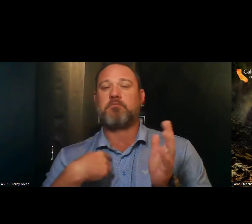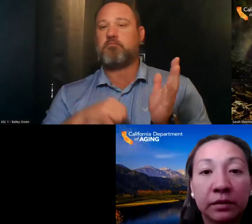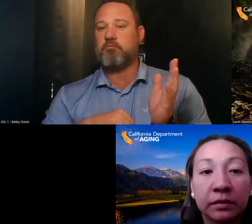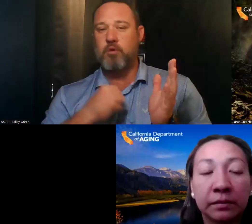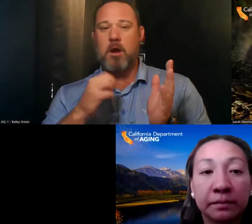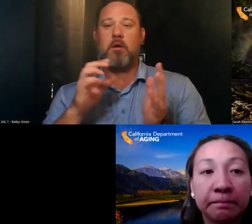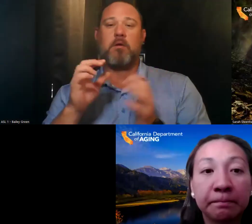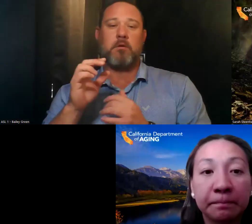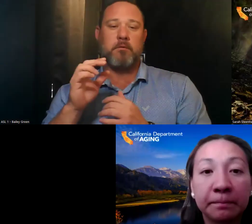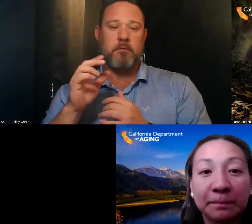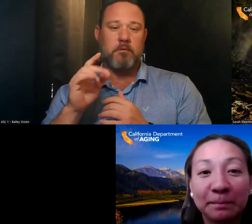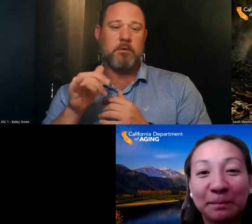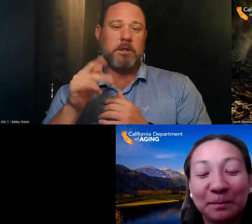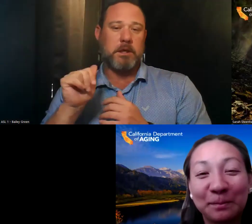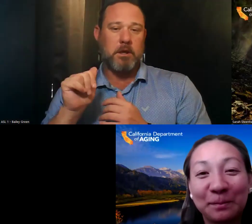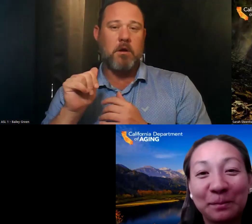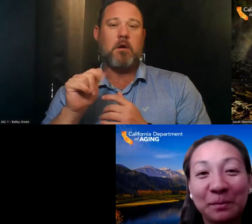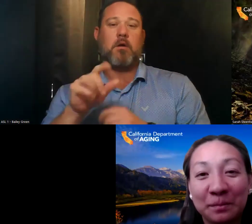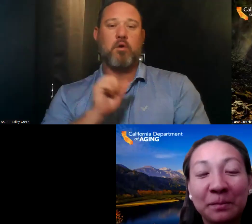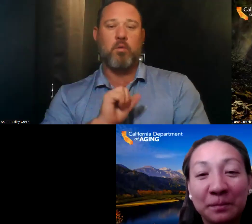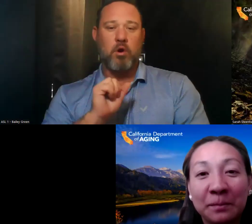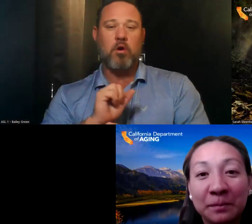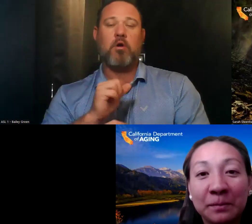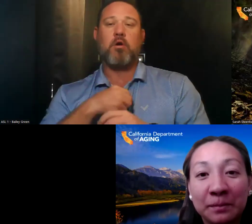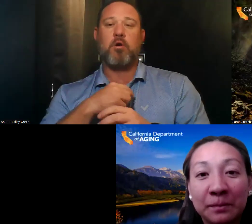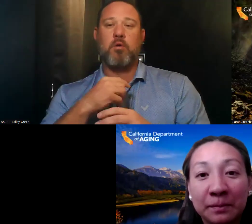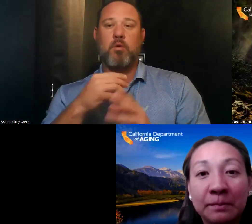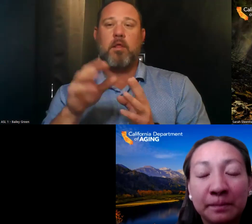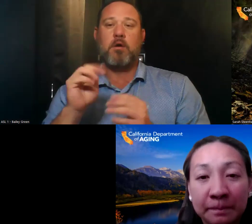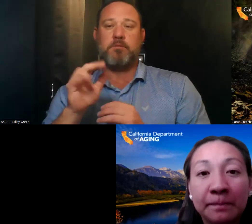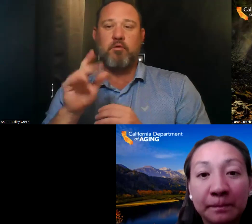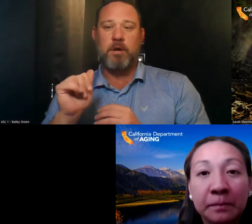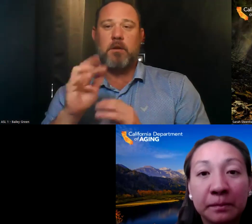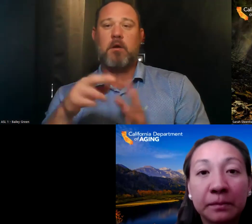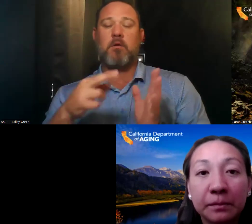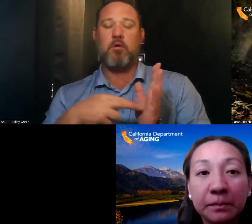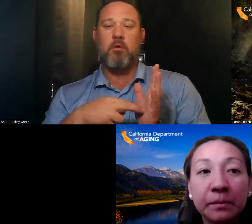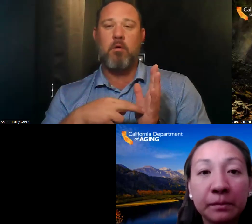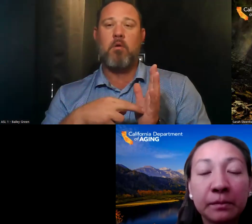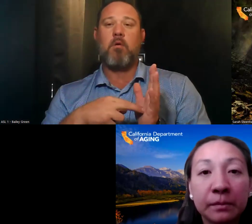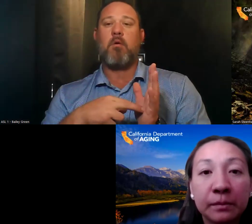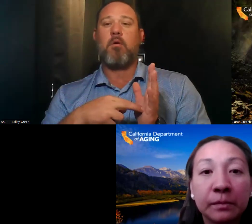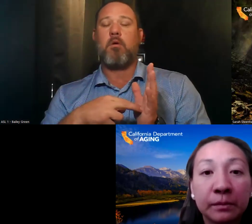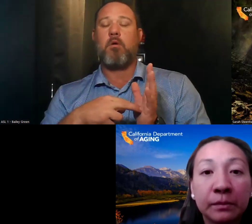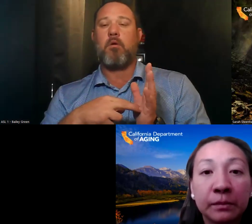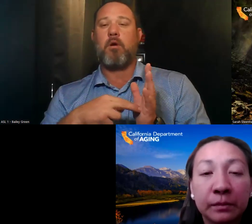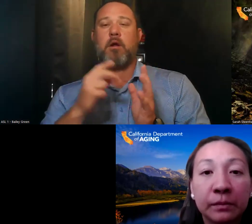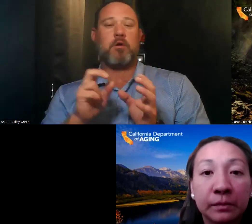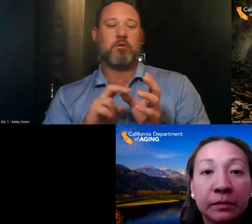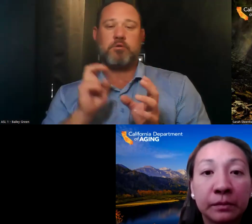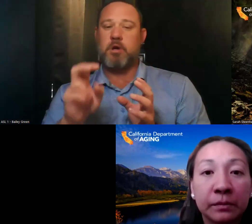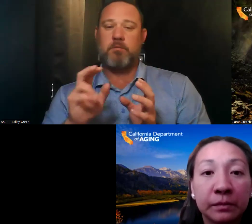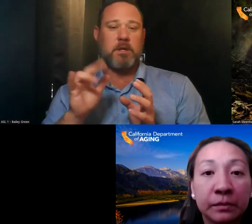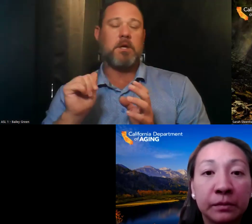of Yia and the work she's done. She had to, we lost Marina in her role, and Yia, you jumped in